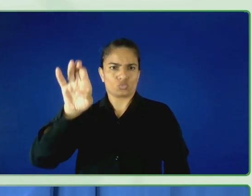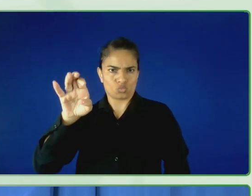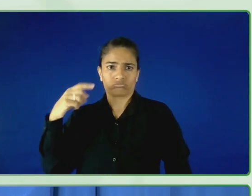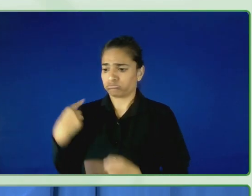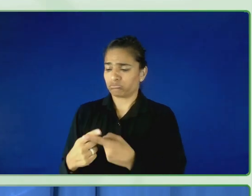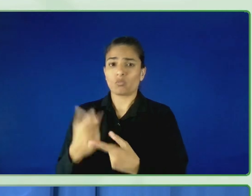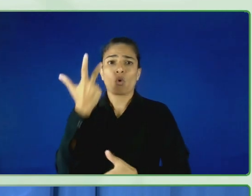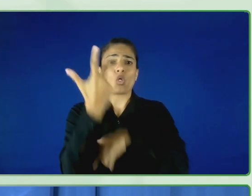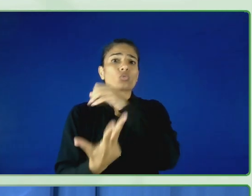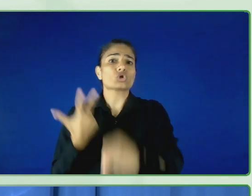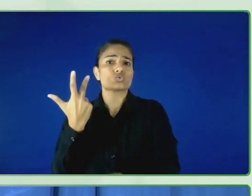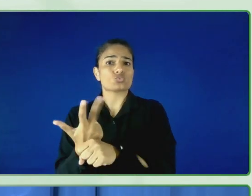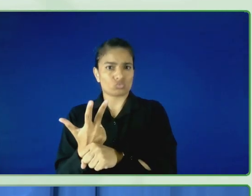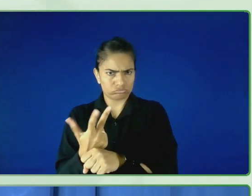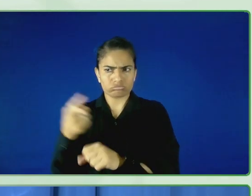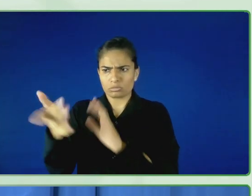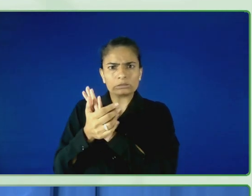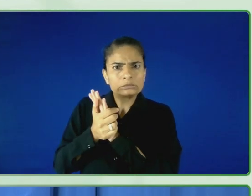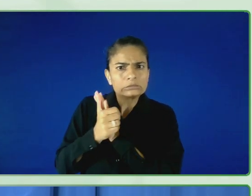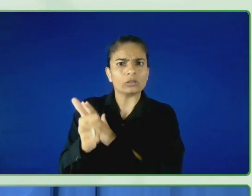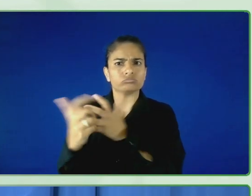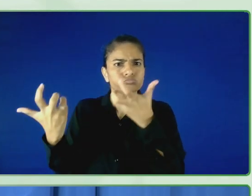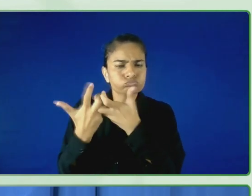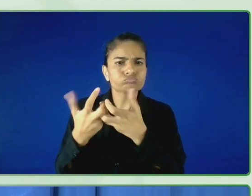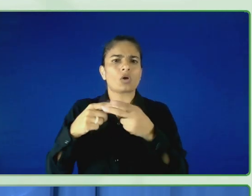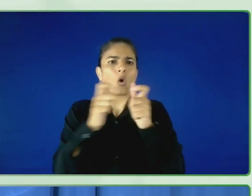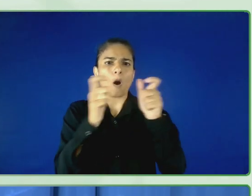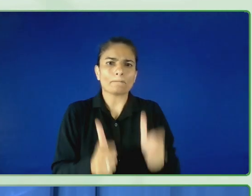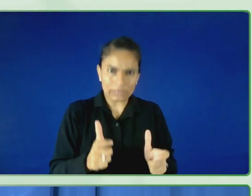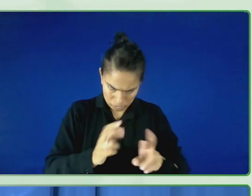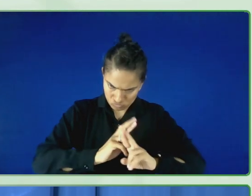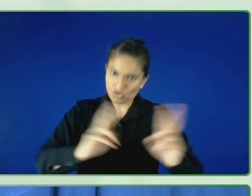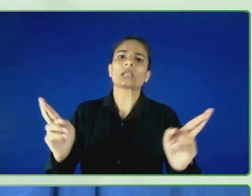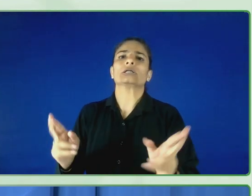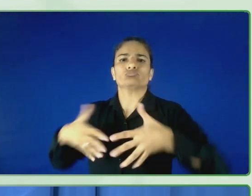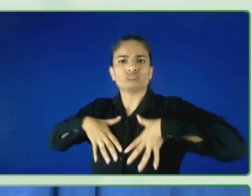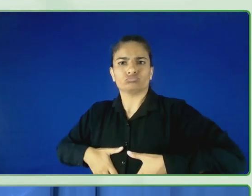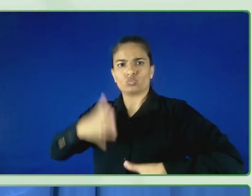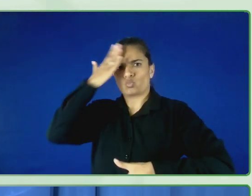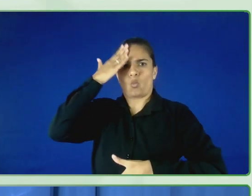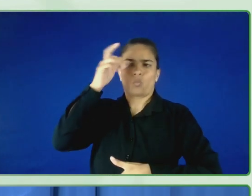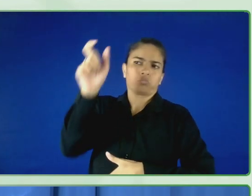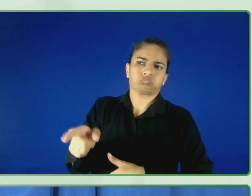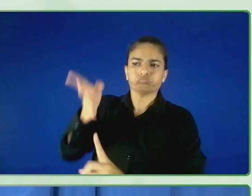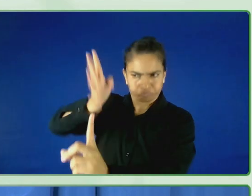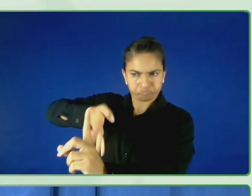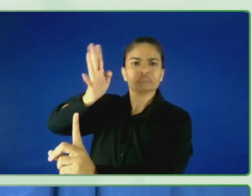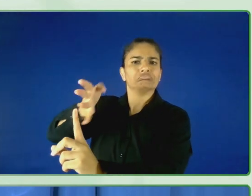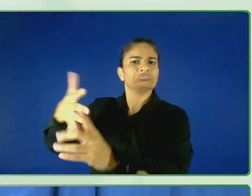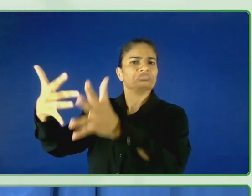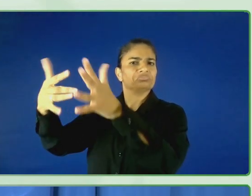And there is a phrase that says that work dignifies people. And